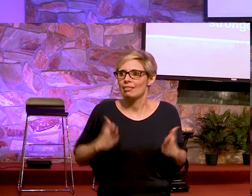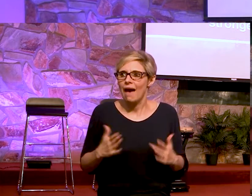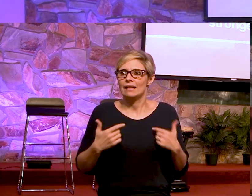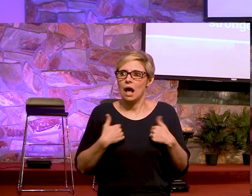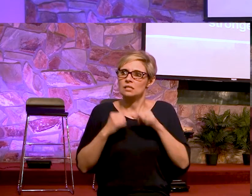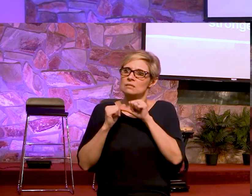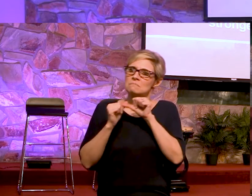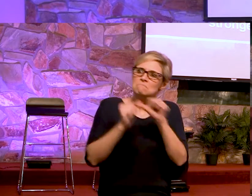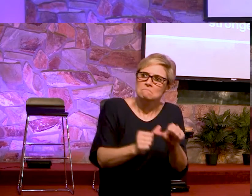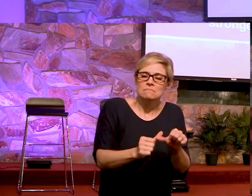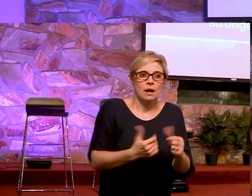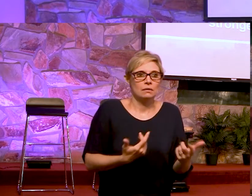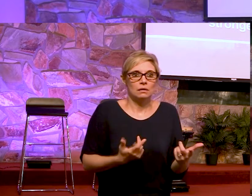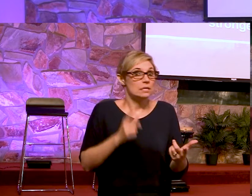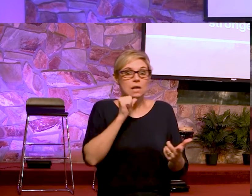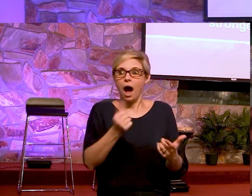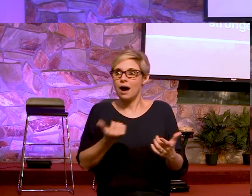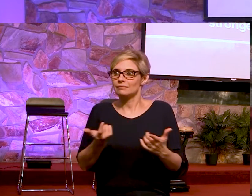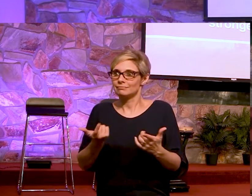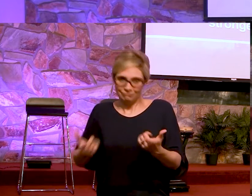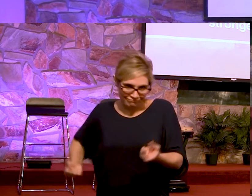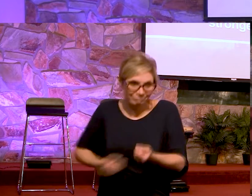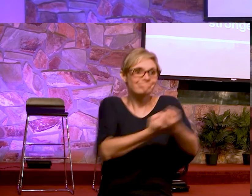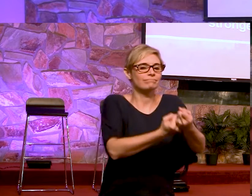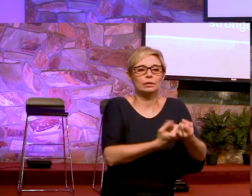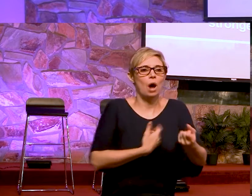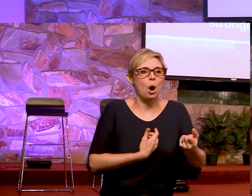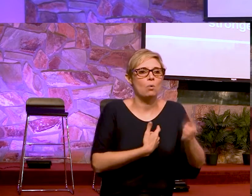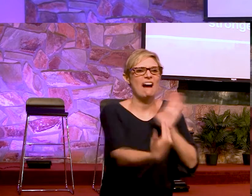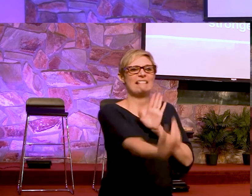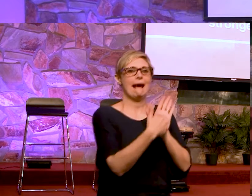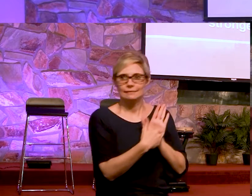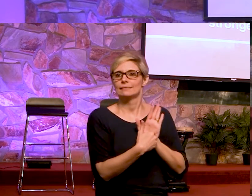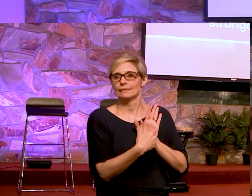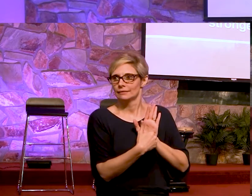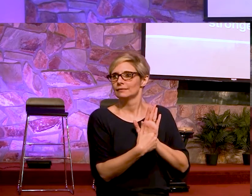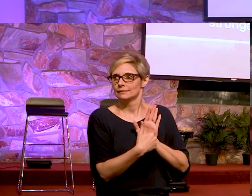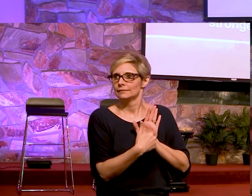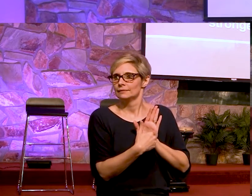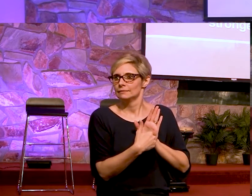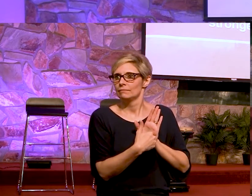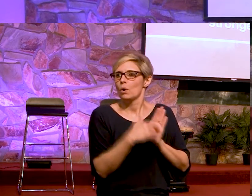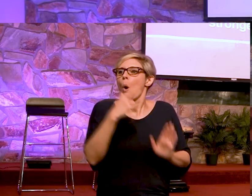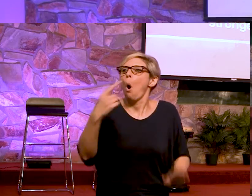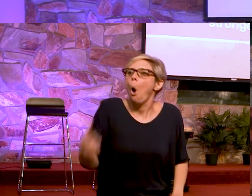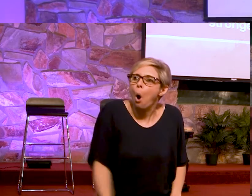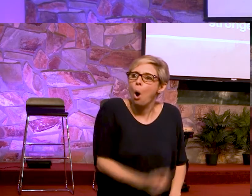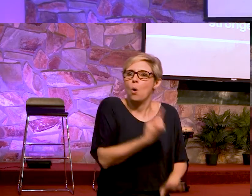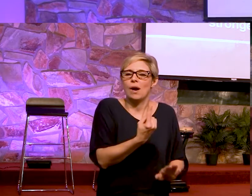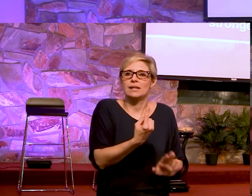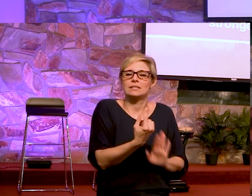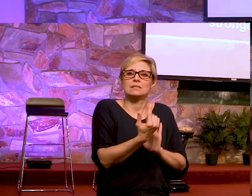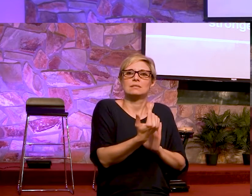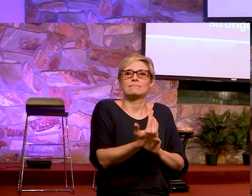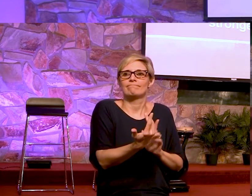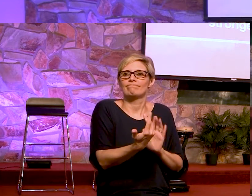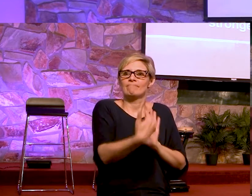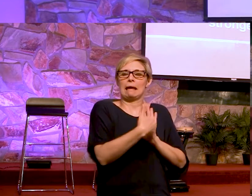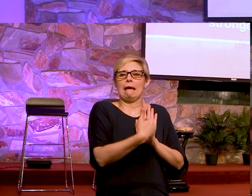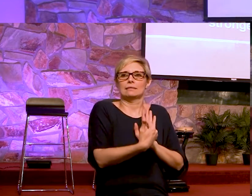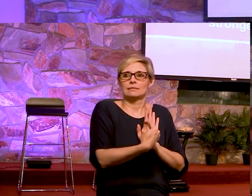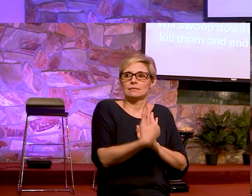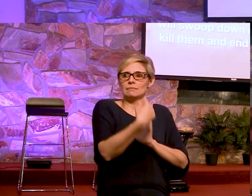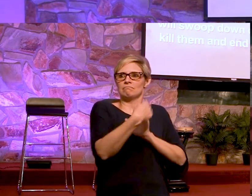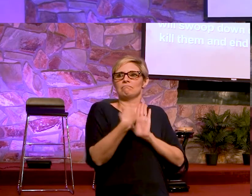fighting not for us and with us, but against us. Look at verse 11.